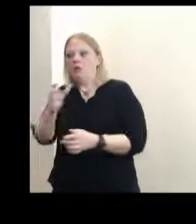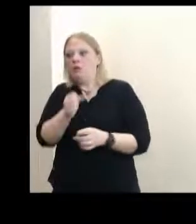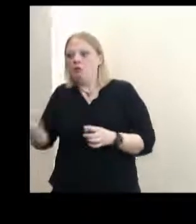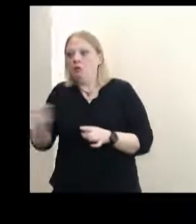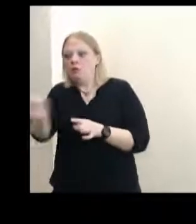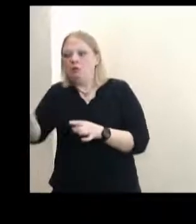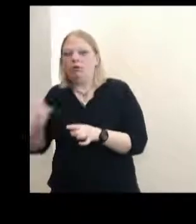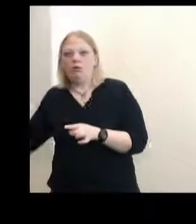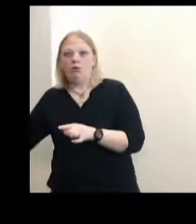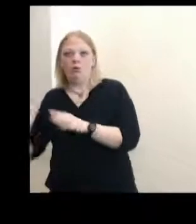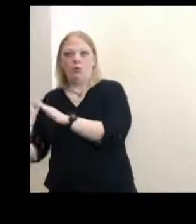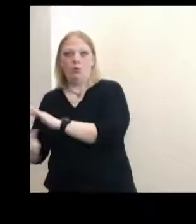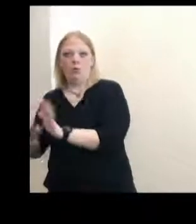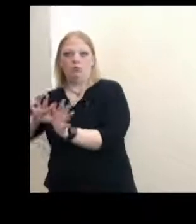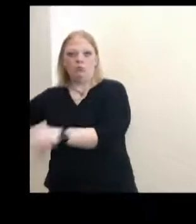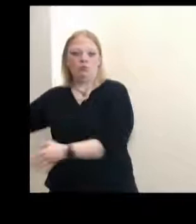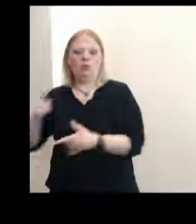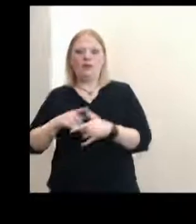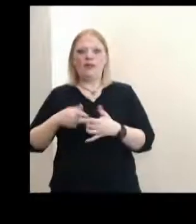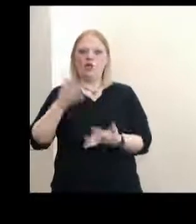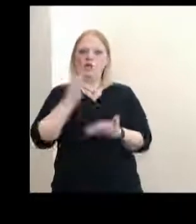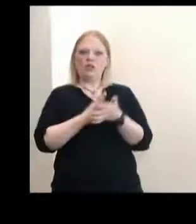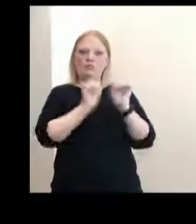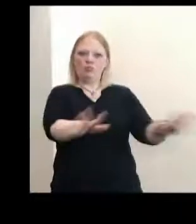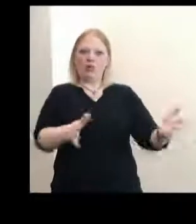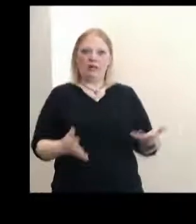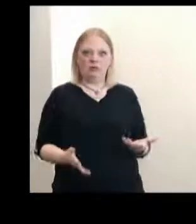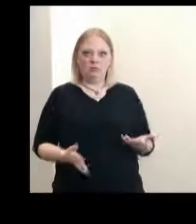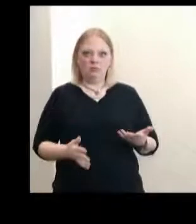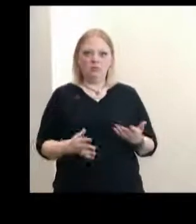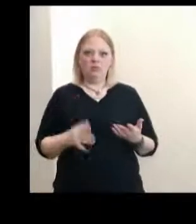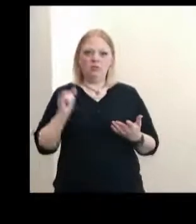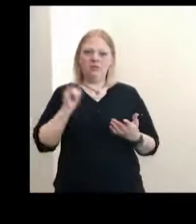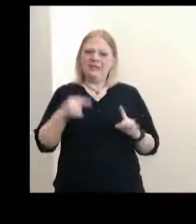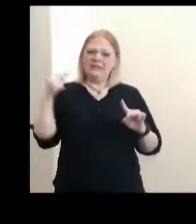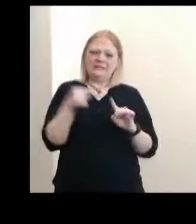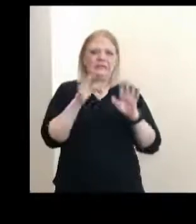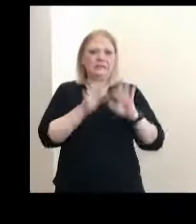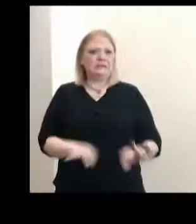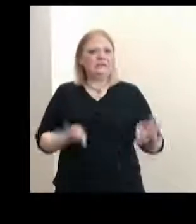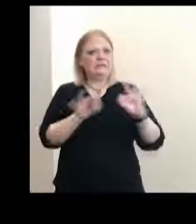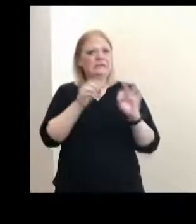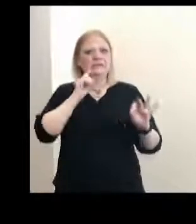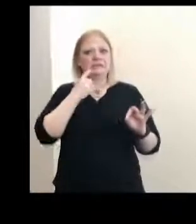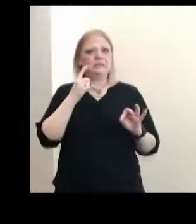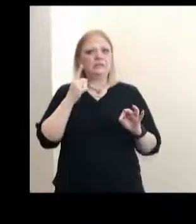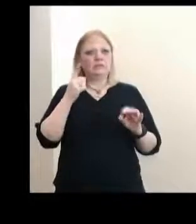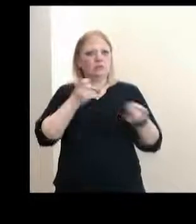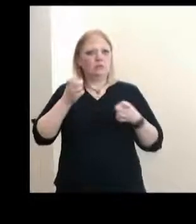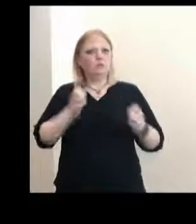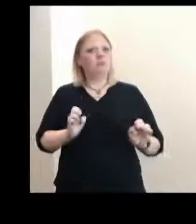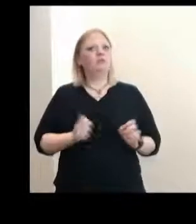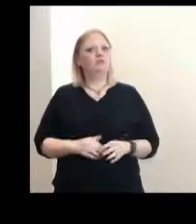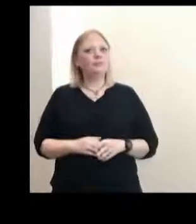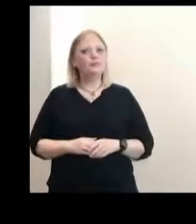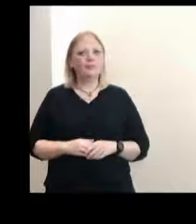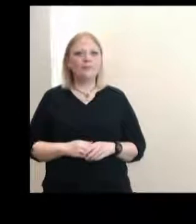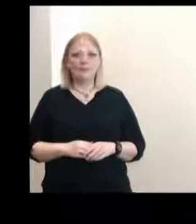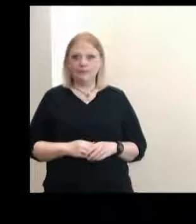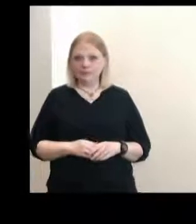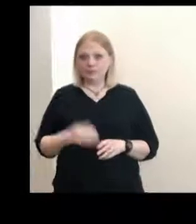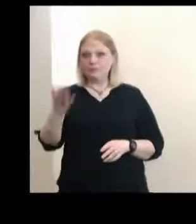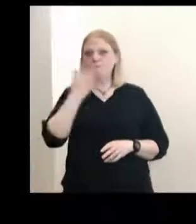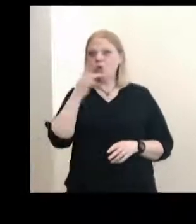them in quarantine to break the chain of transmission. This is vital to our control efforts. So good